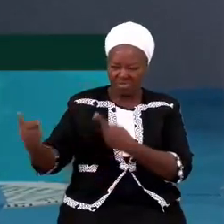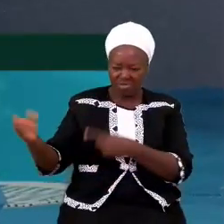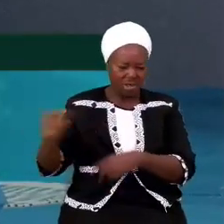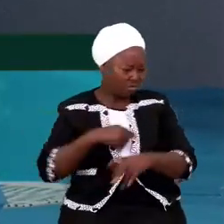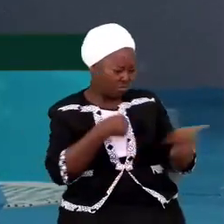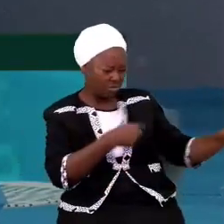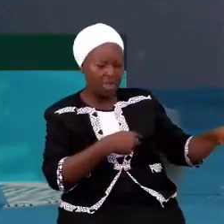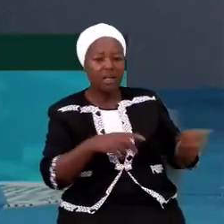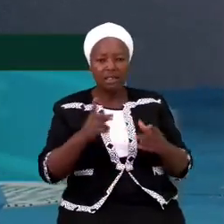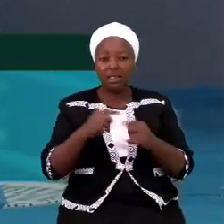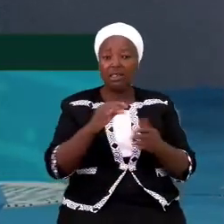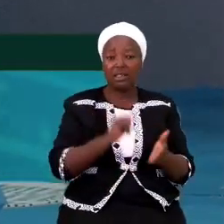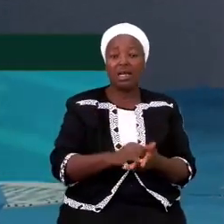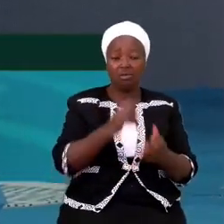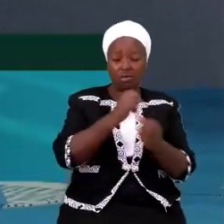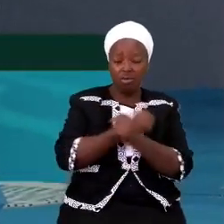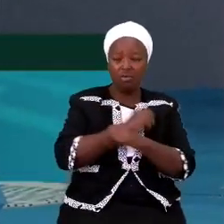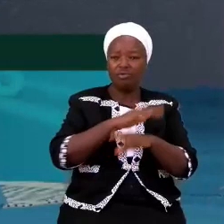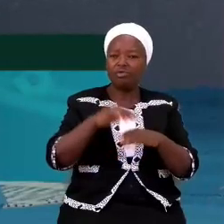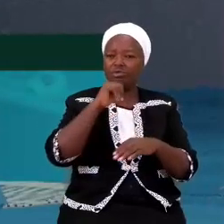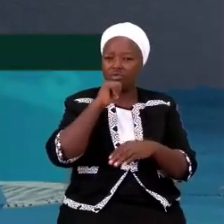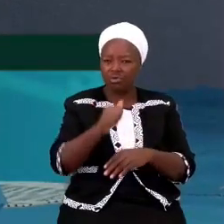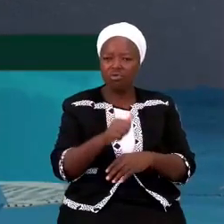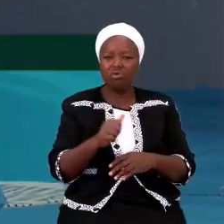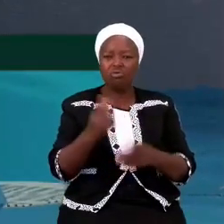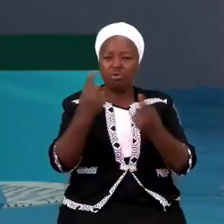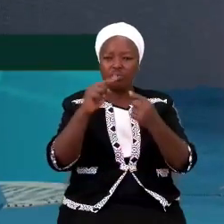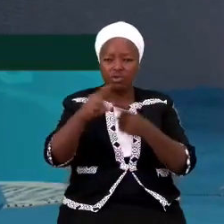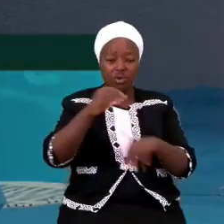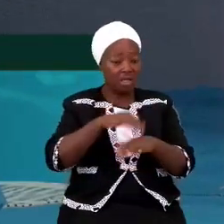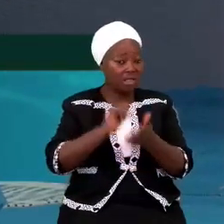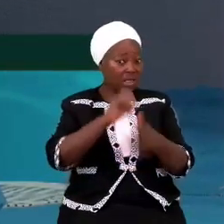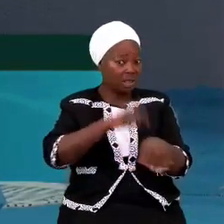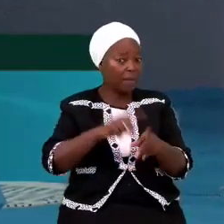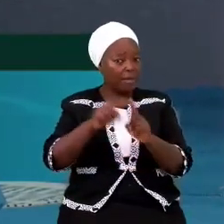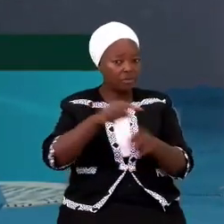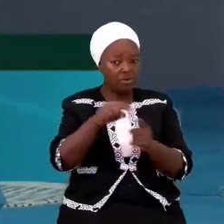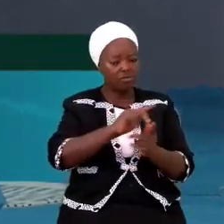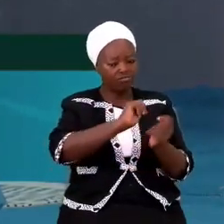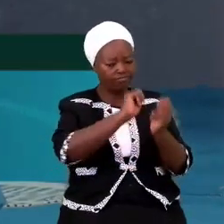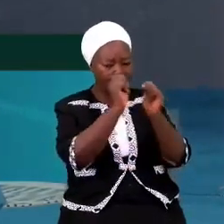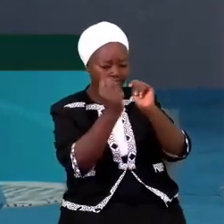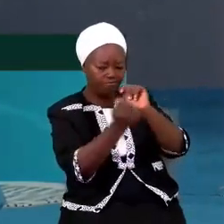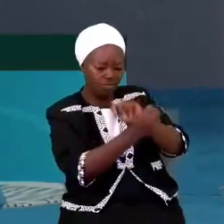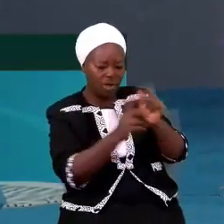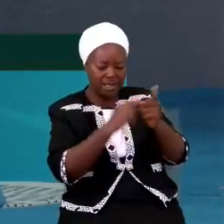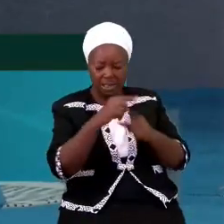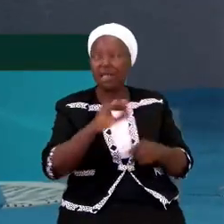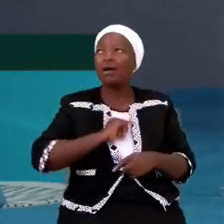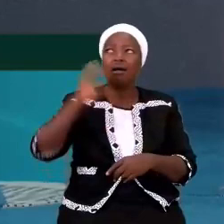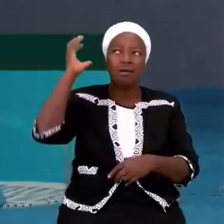and you say, I hear, I know, the voice of God is calling me out of